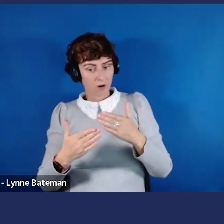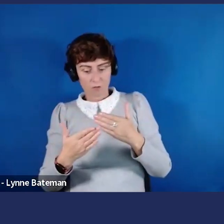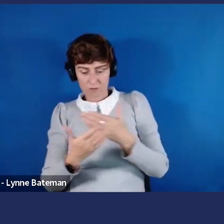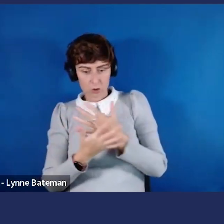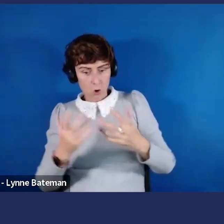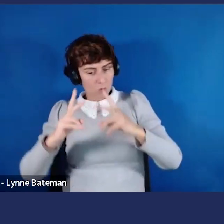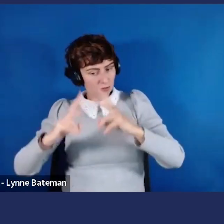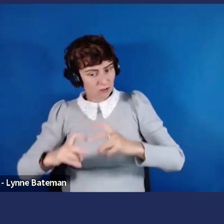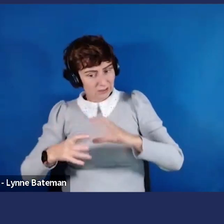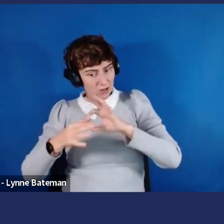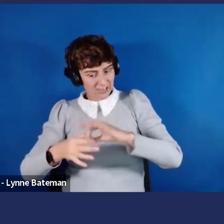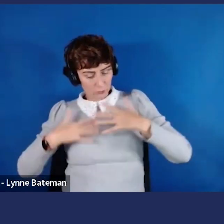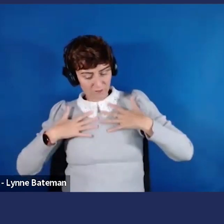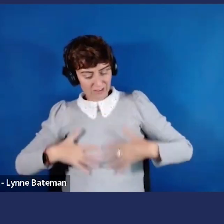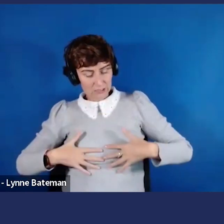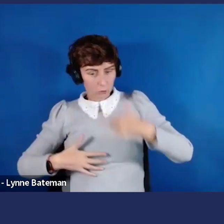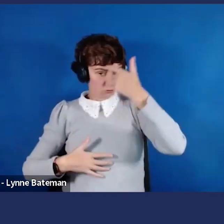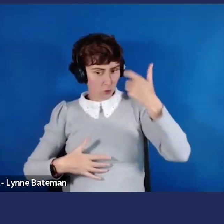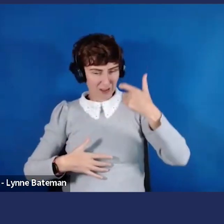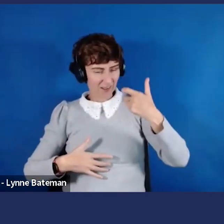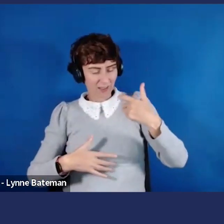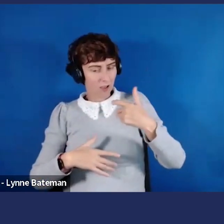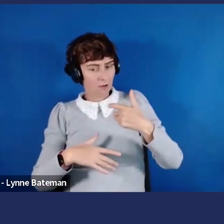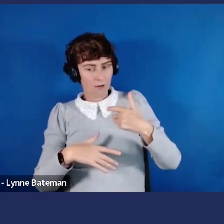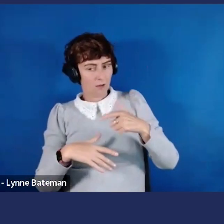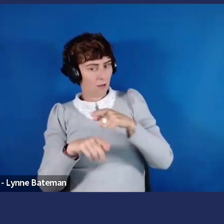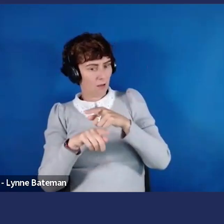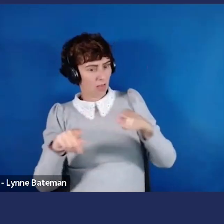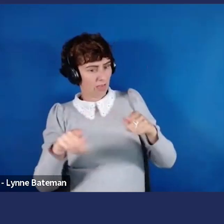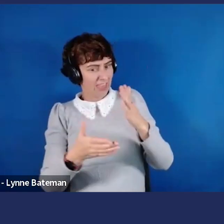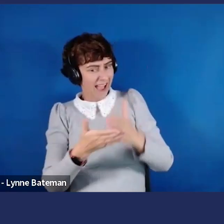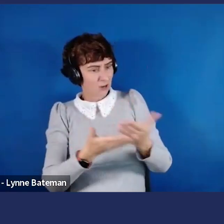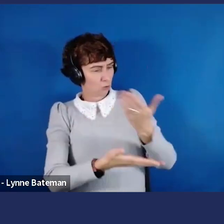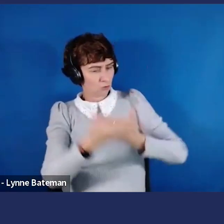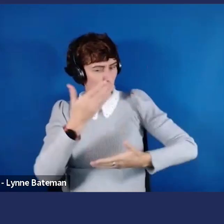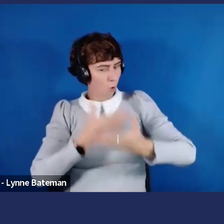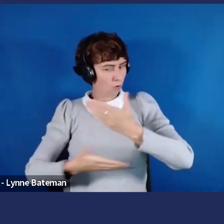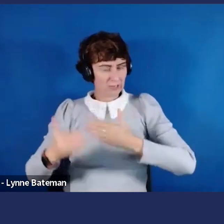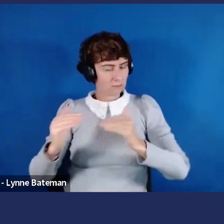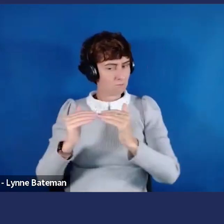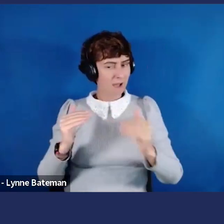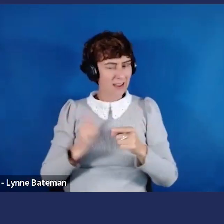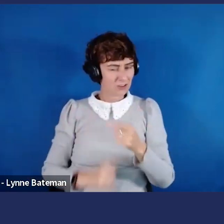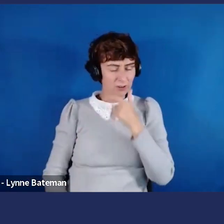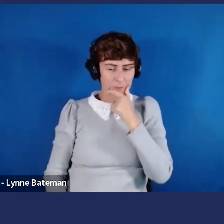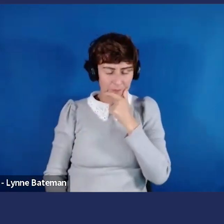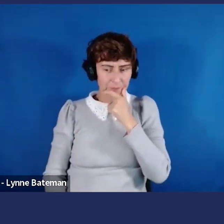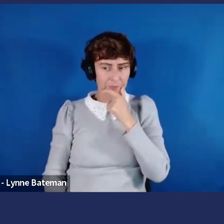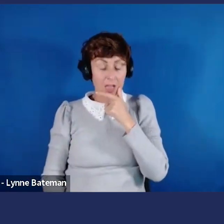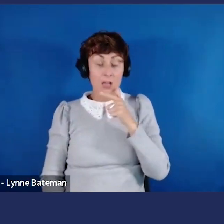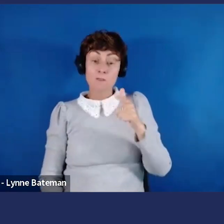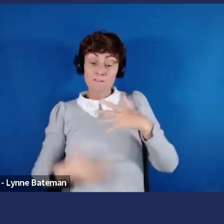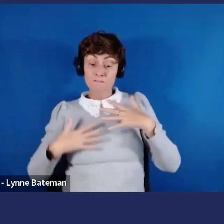women who had agreed to share their birth stories with me. And although the physiological experience of birth often did come up in